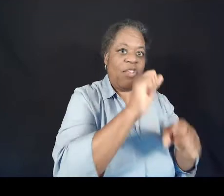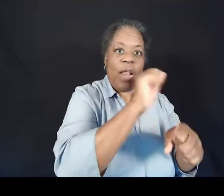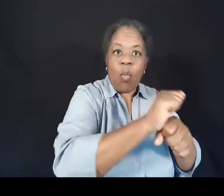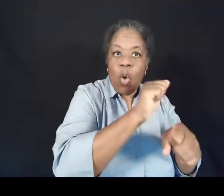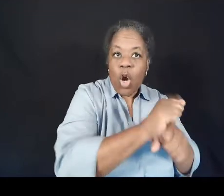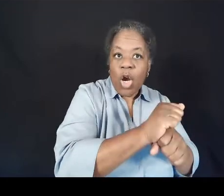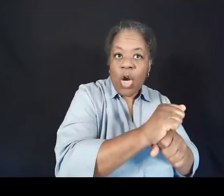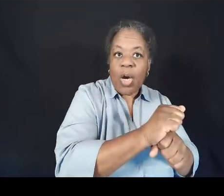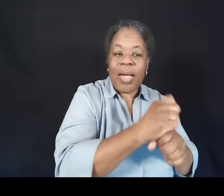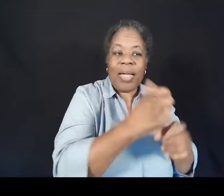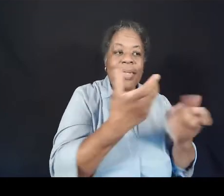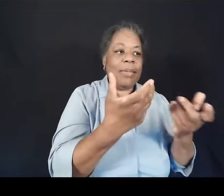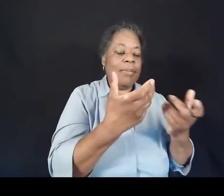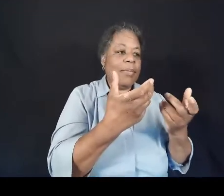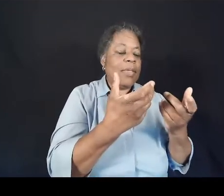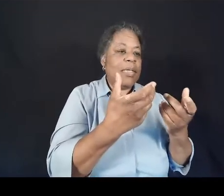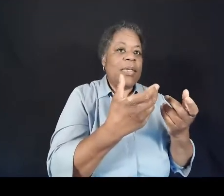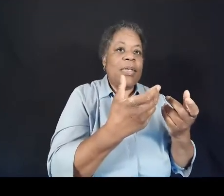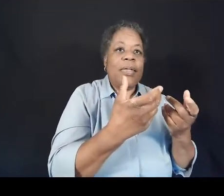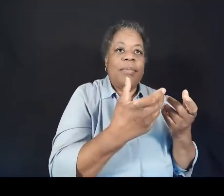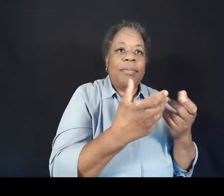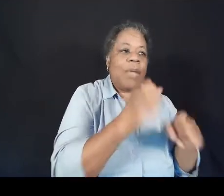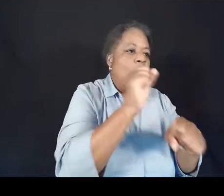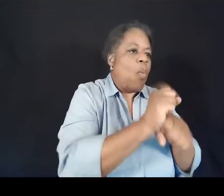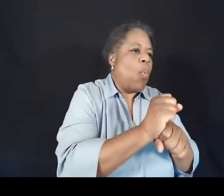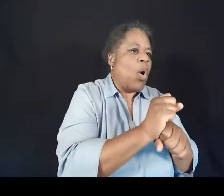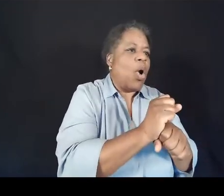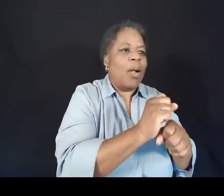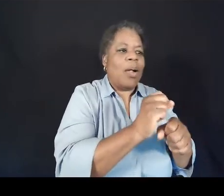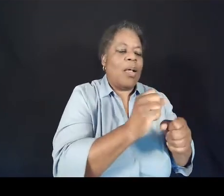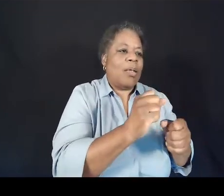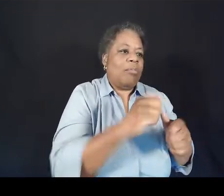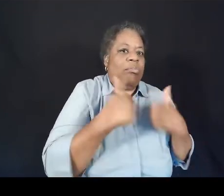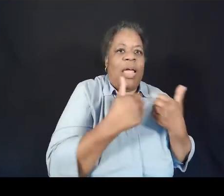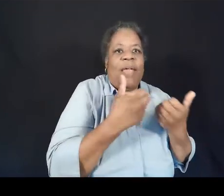ethical dilemma maybe, or a work-life balance kind of a question.